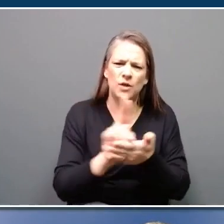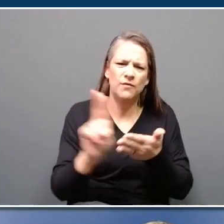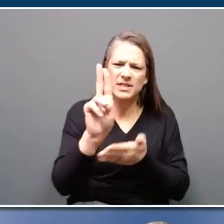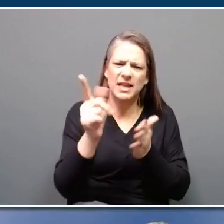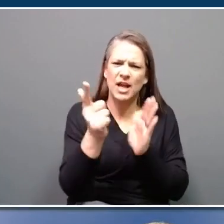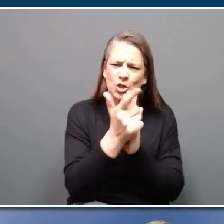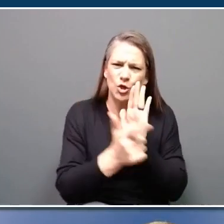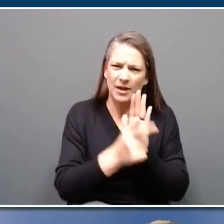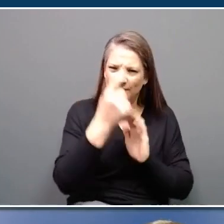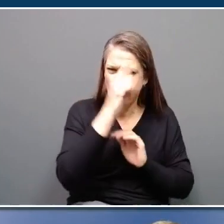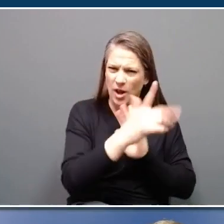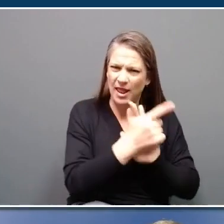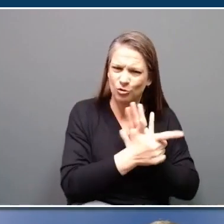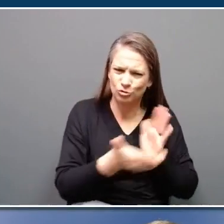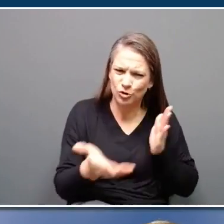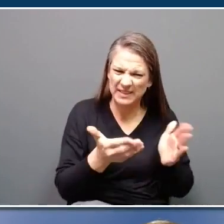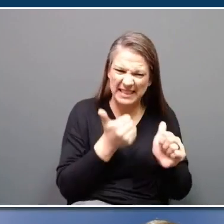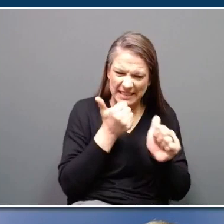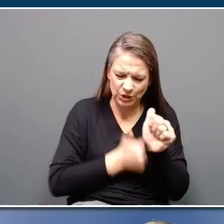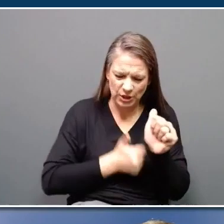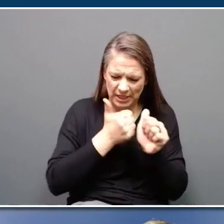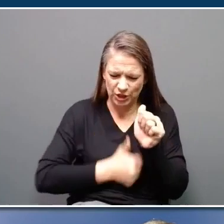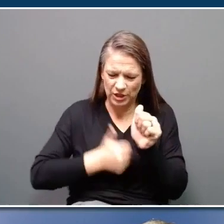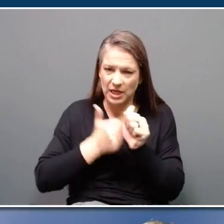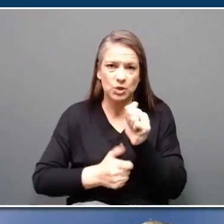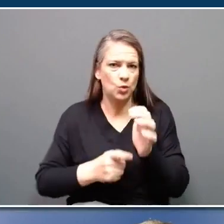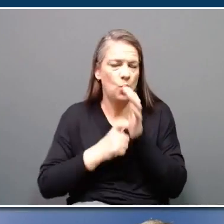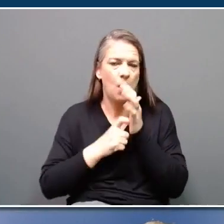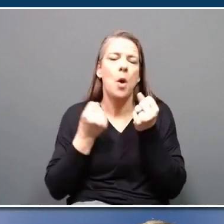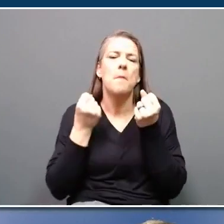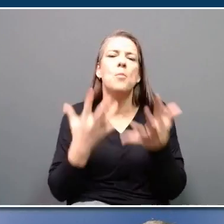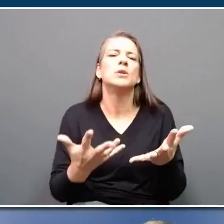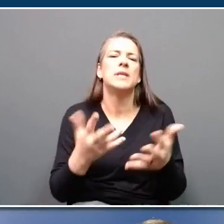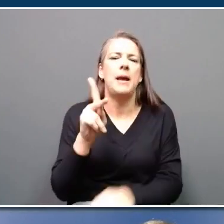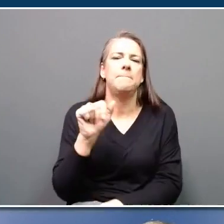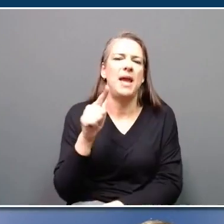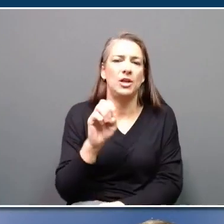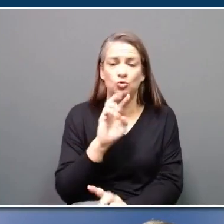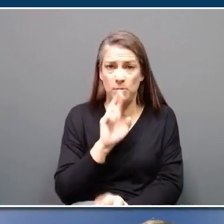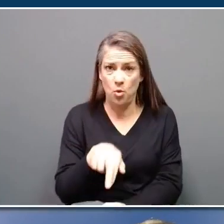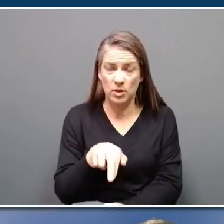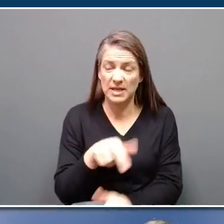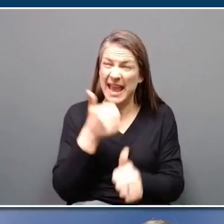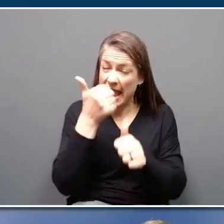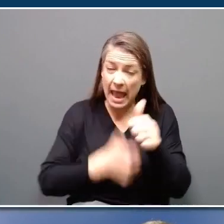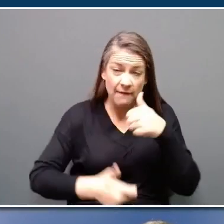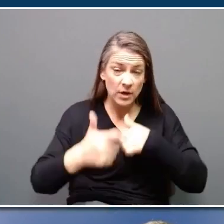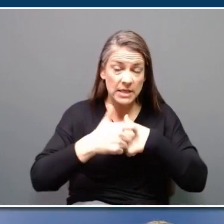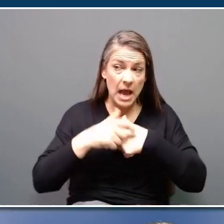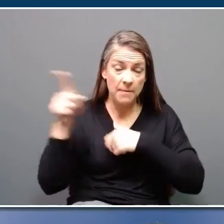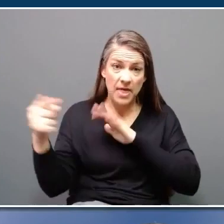legal services. Each and every one of these requiring a multi-page report every time they're issued